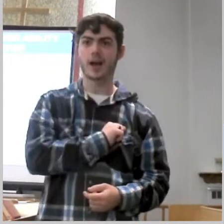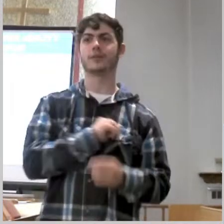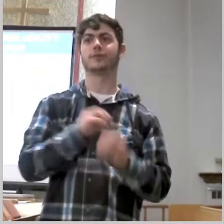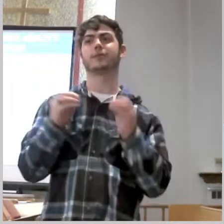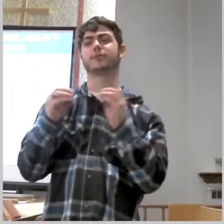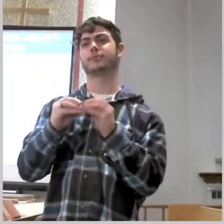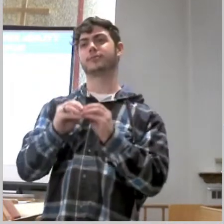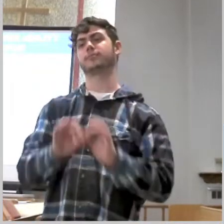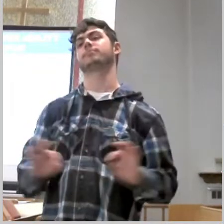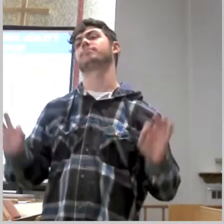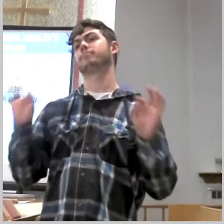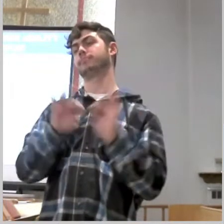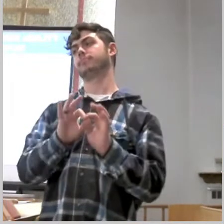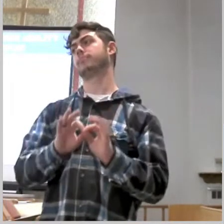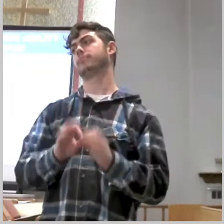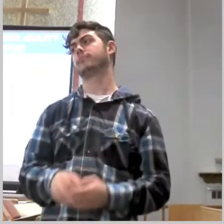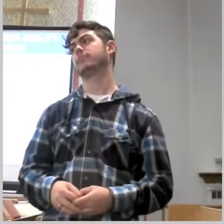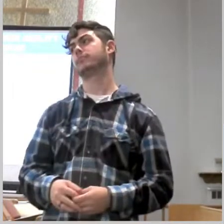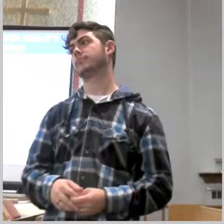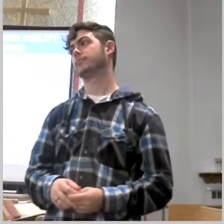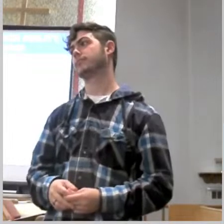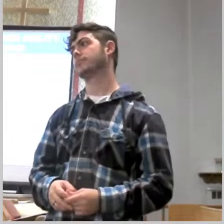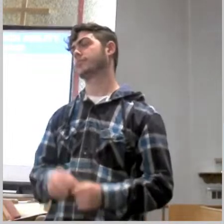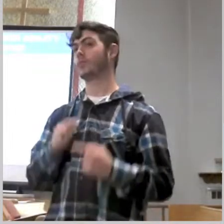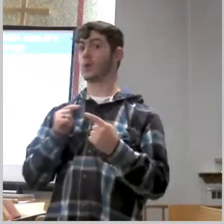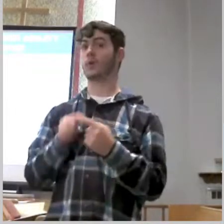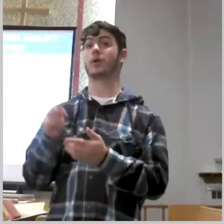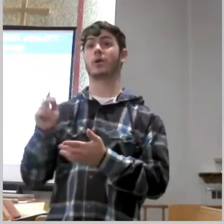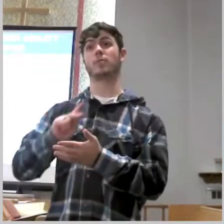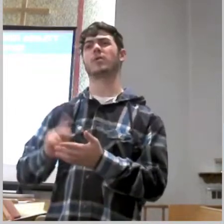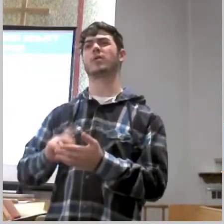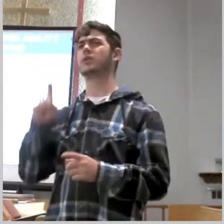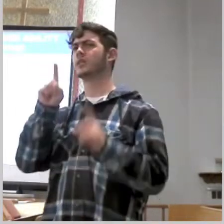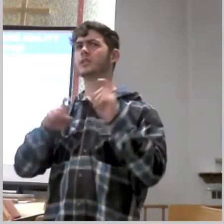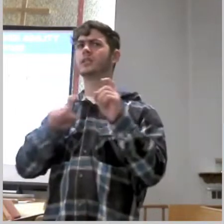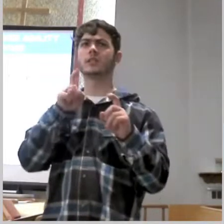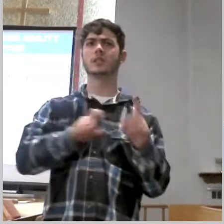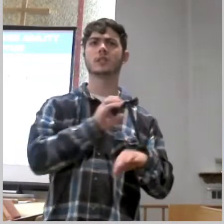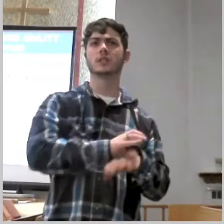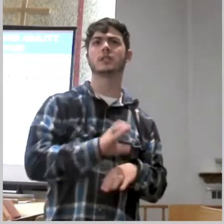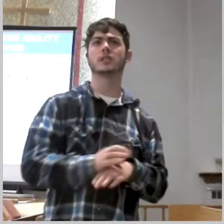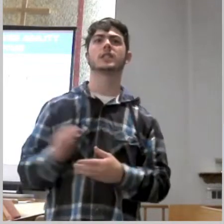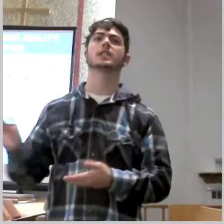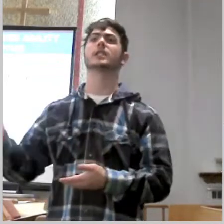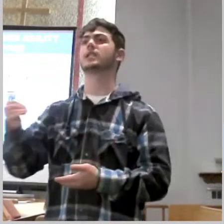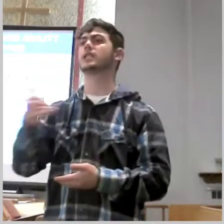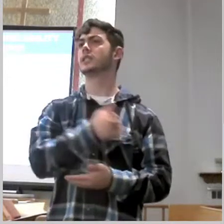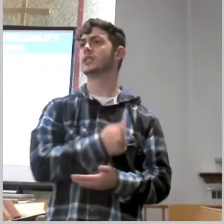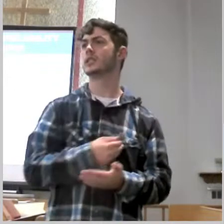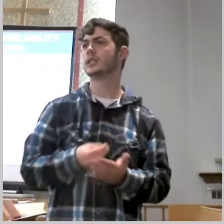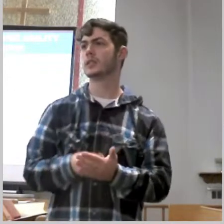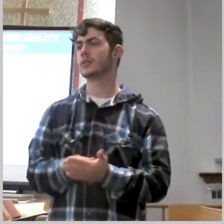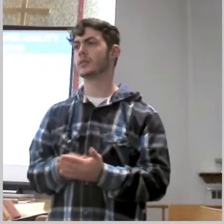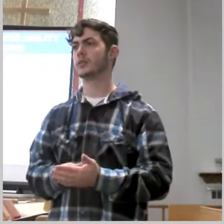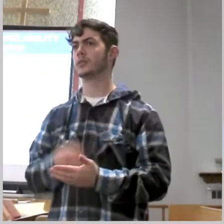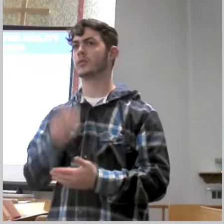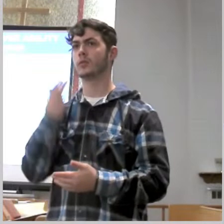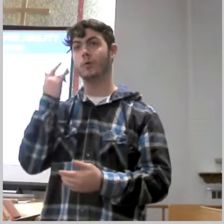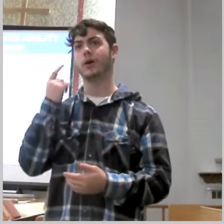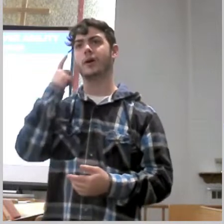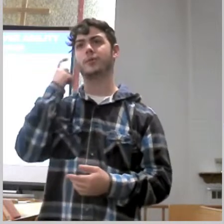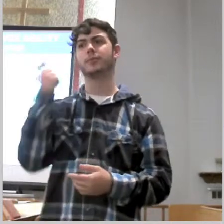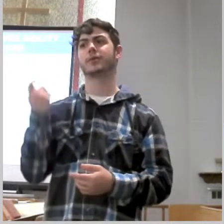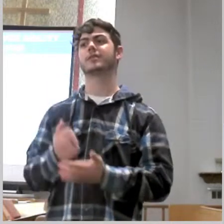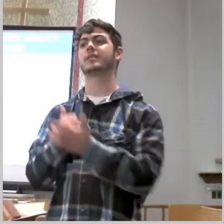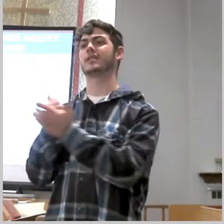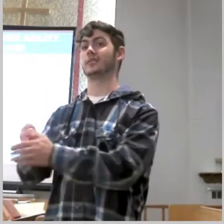Paul was asking the churches for this capital campaign, and I don't know if you know it, but they were really trying to help out the churches in Jerusalem